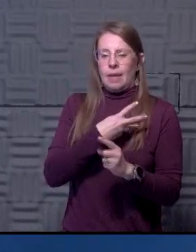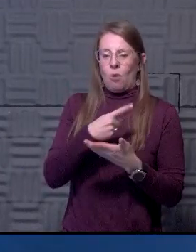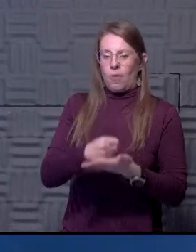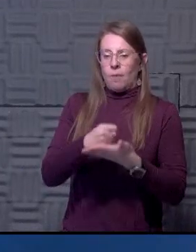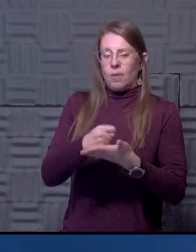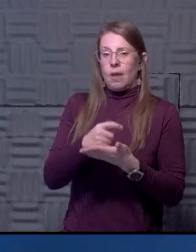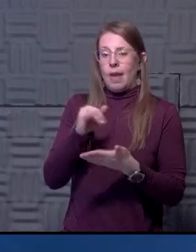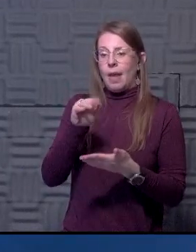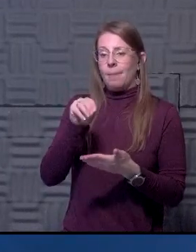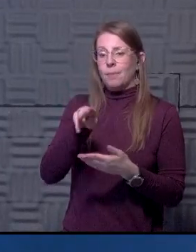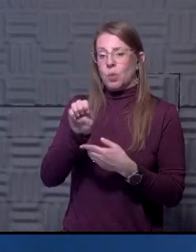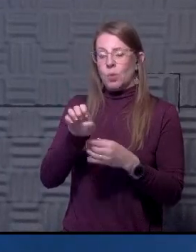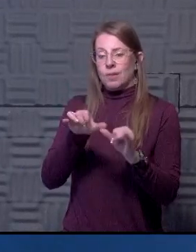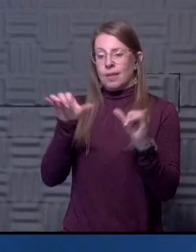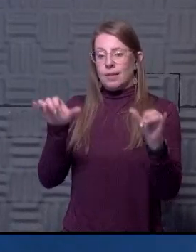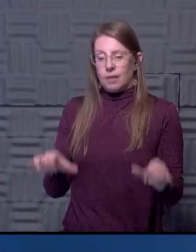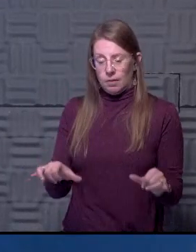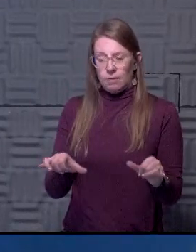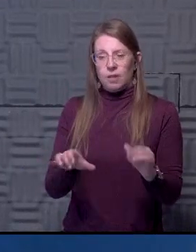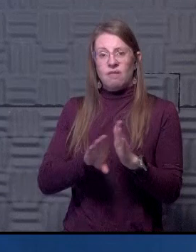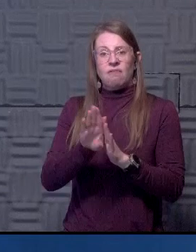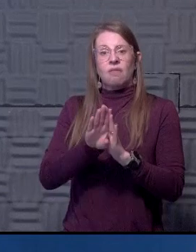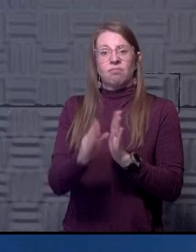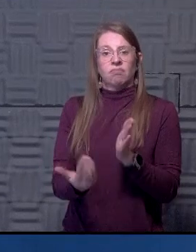immune system is reconstituted.